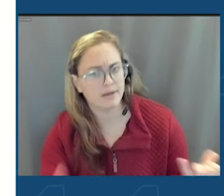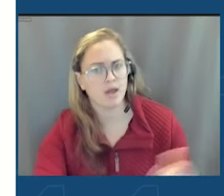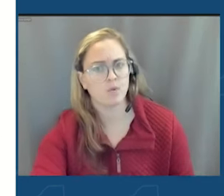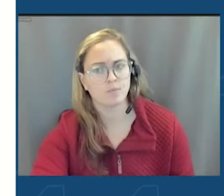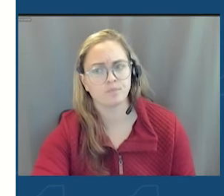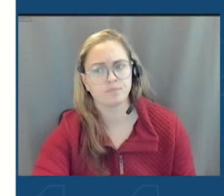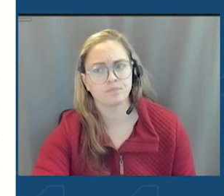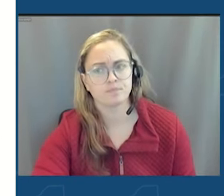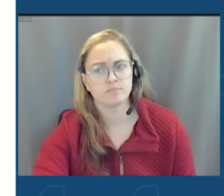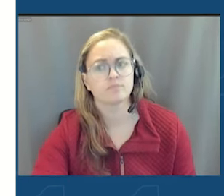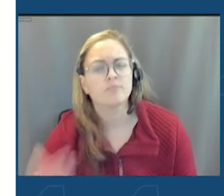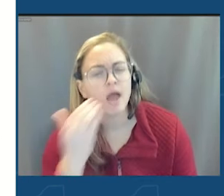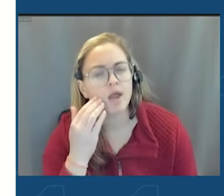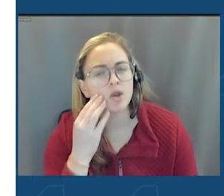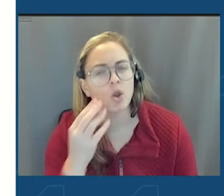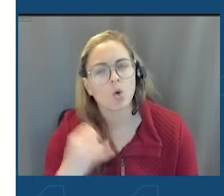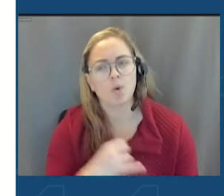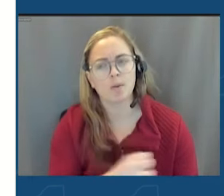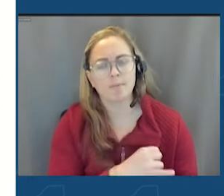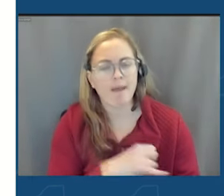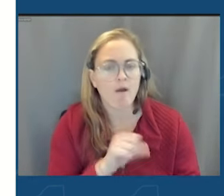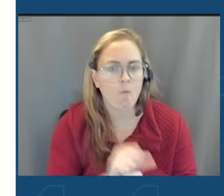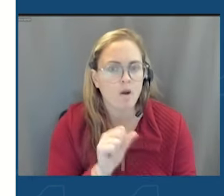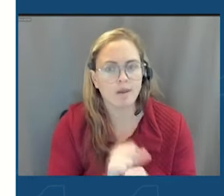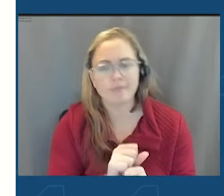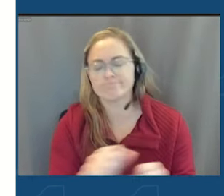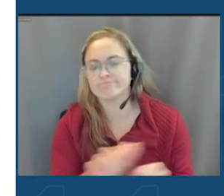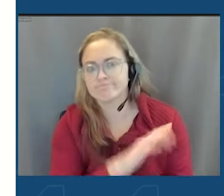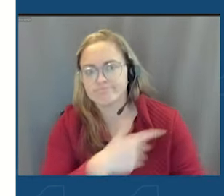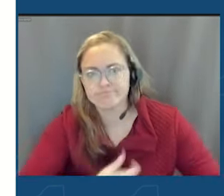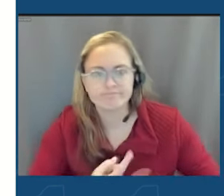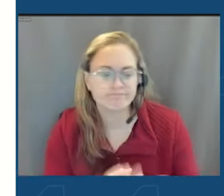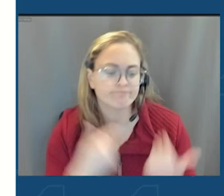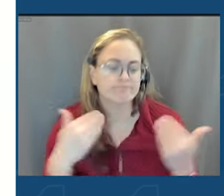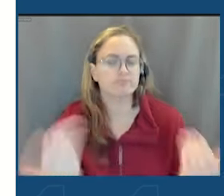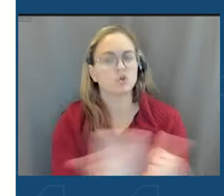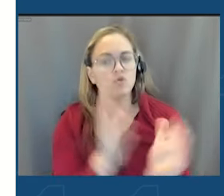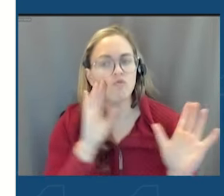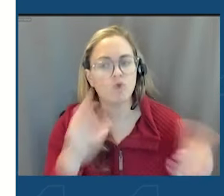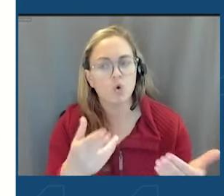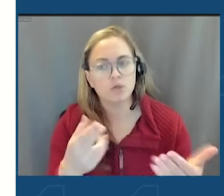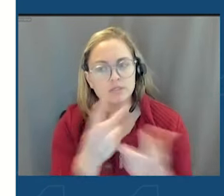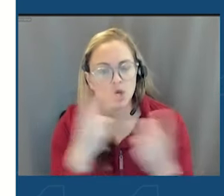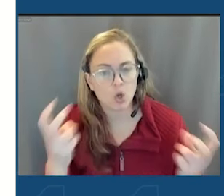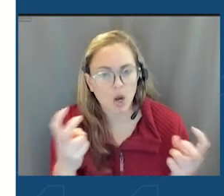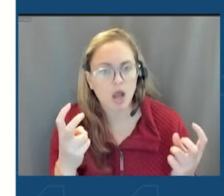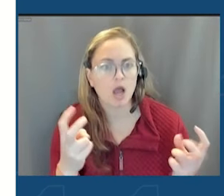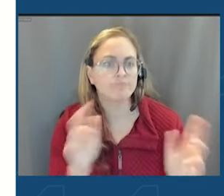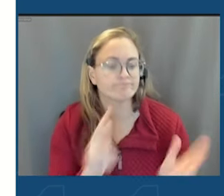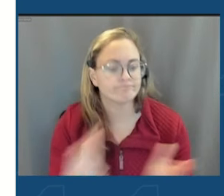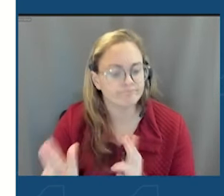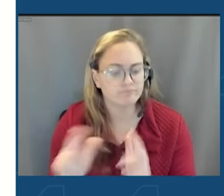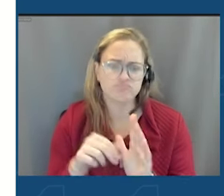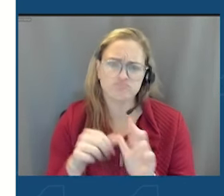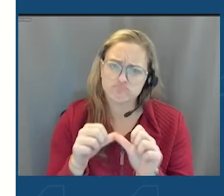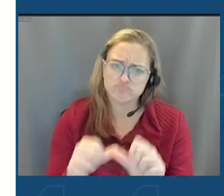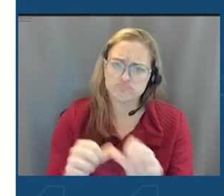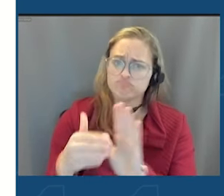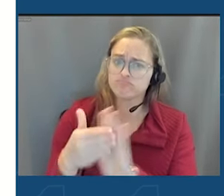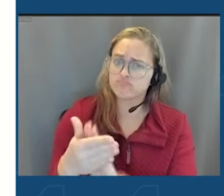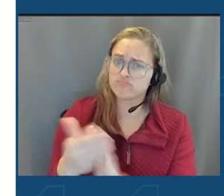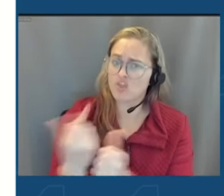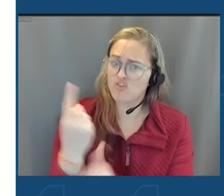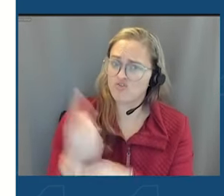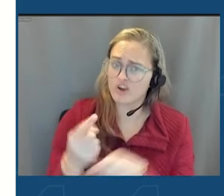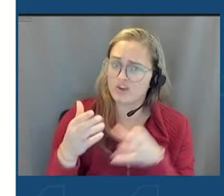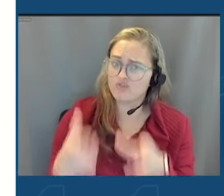Mayor Adams and I are working, and he's working around the clock to focus on crime. And the shootings in New York City, again, are trending in the right direction, actually heading